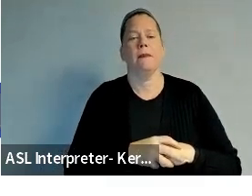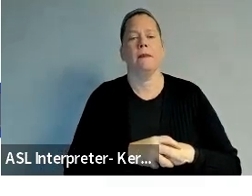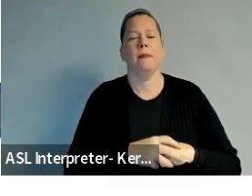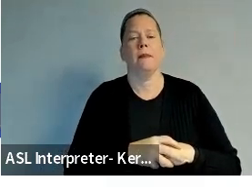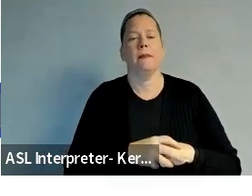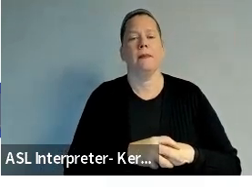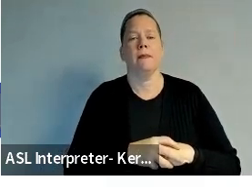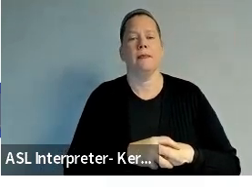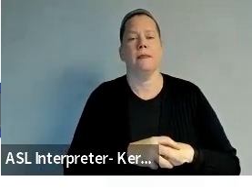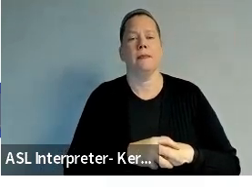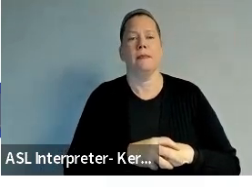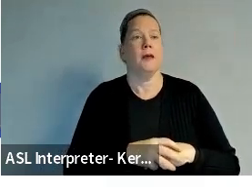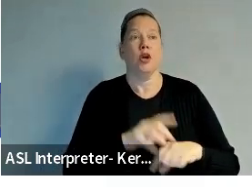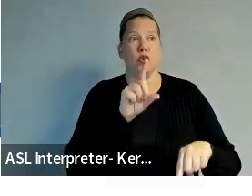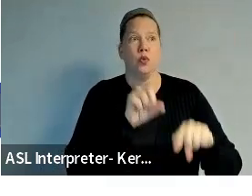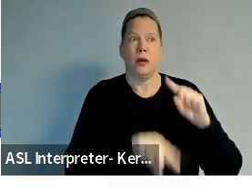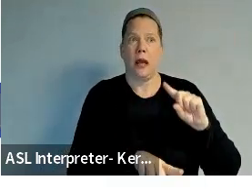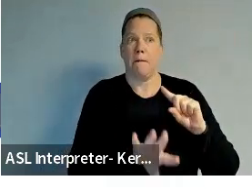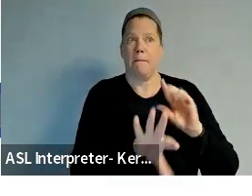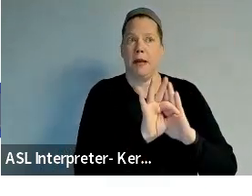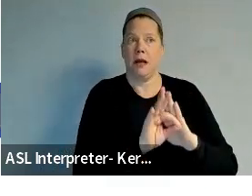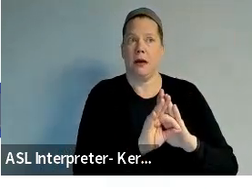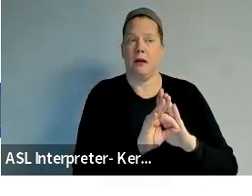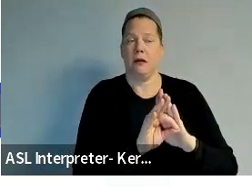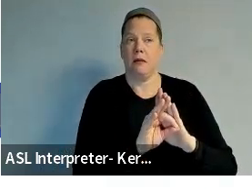multi-select options from this drop-down.